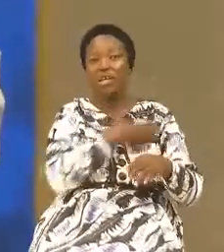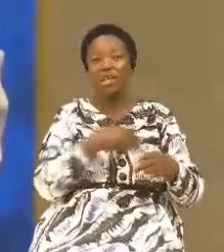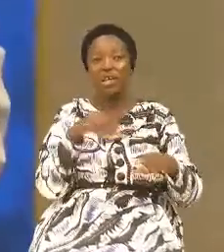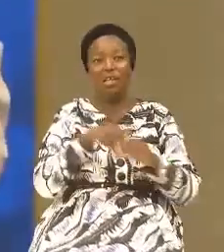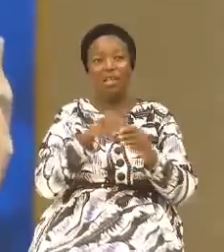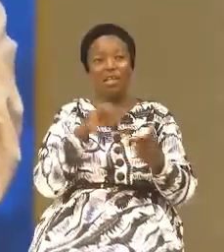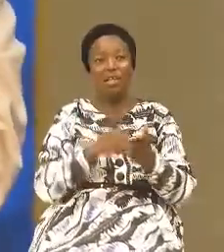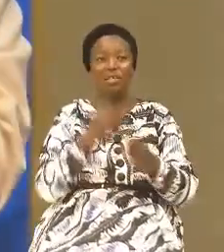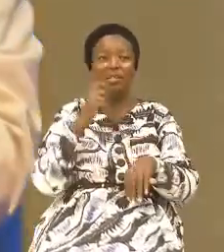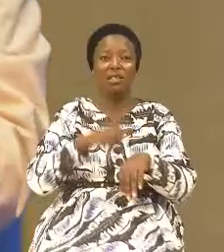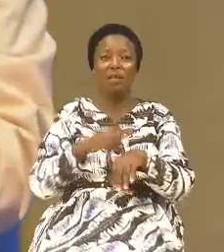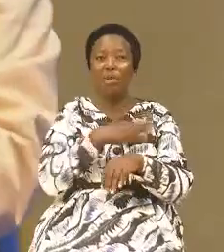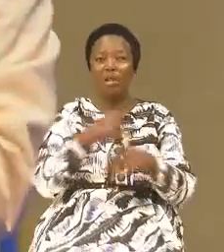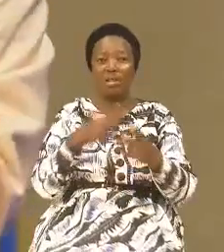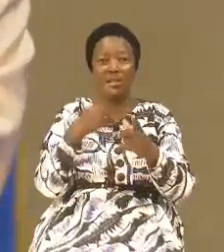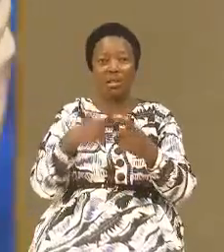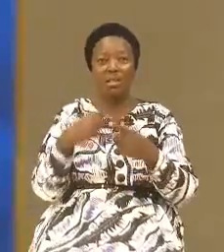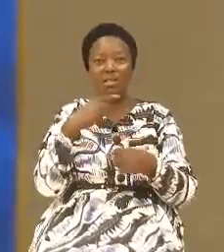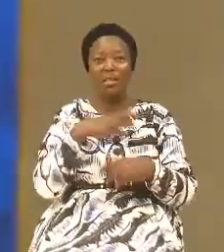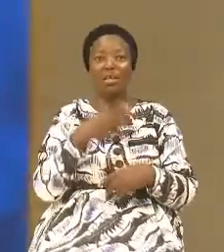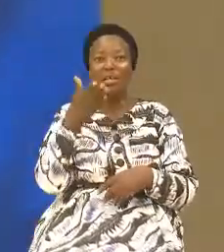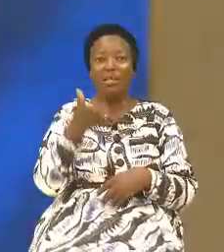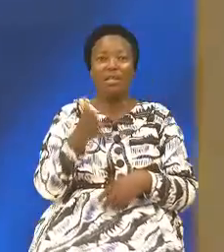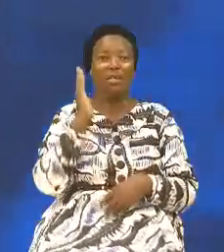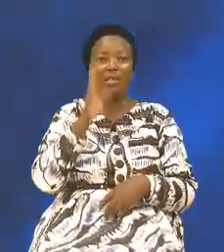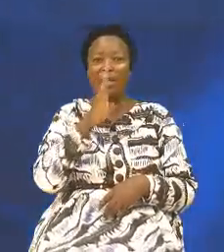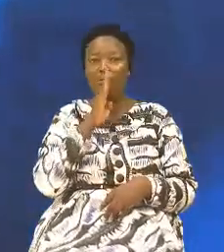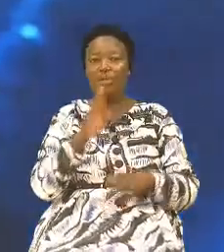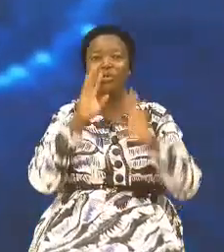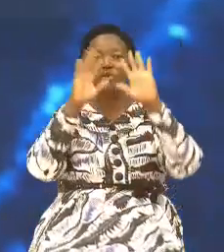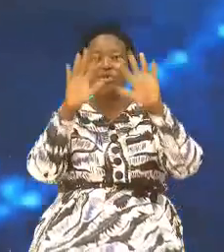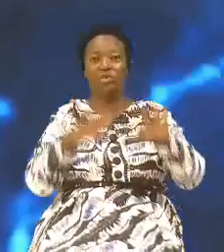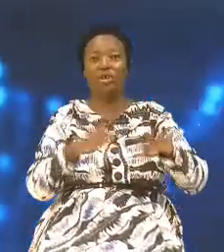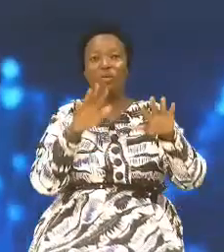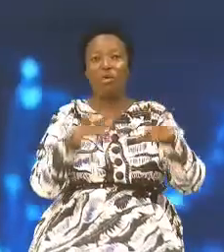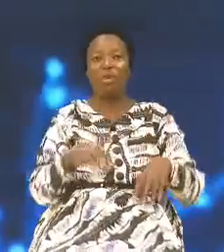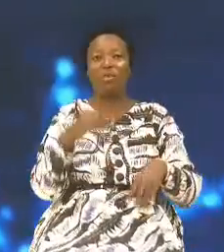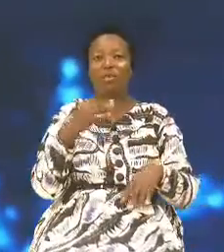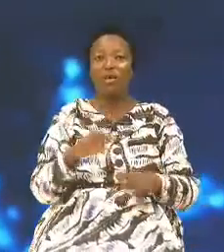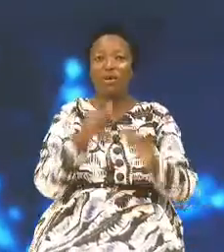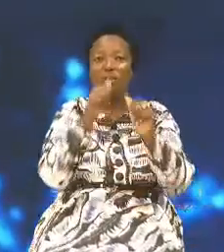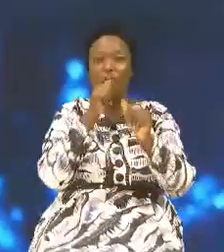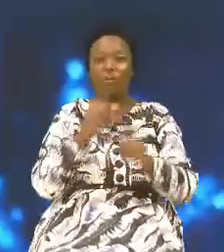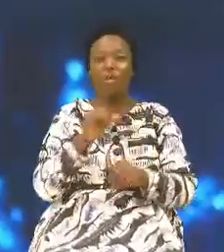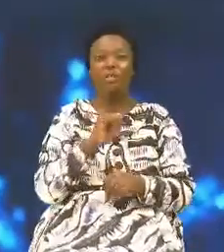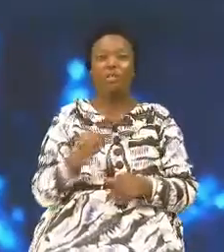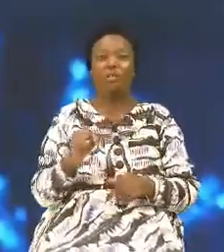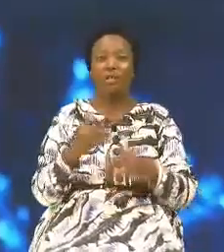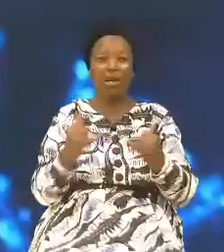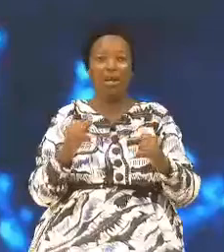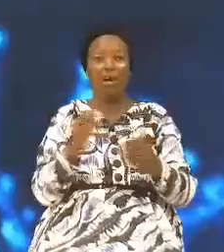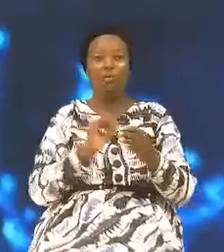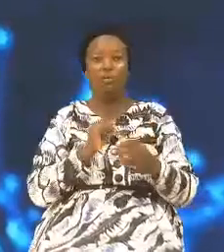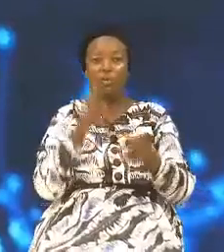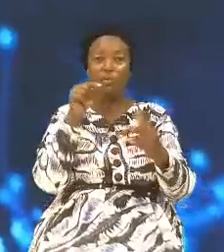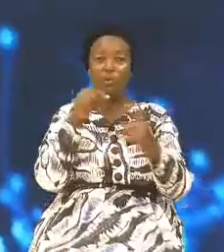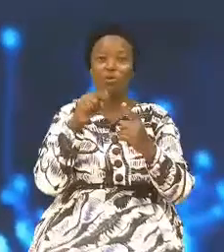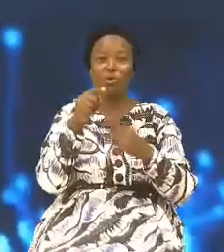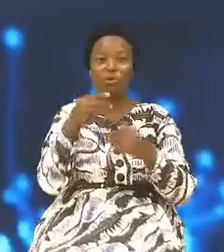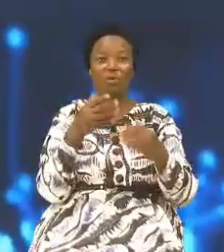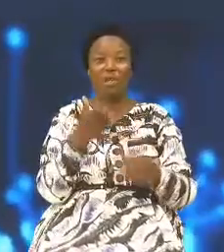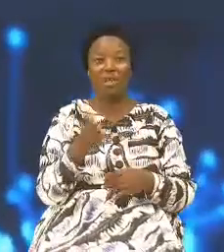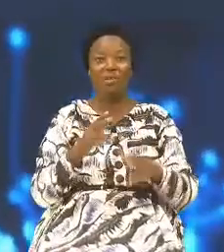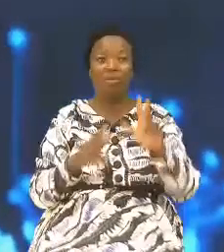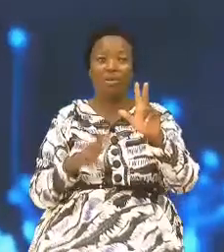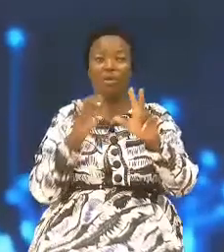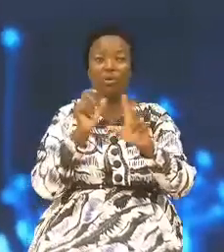it says, there shall be showers of blessing. Let me point to you there. Three words.